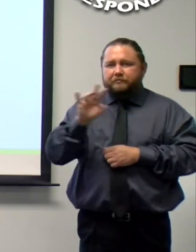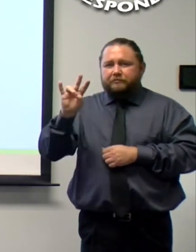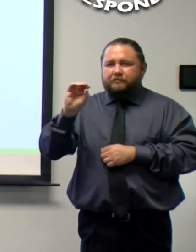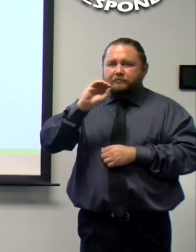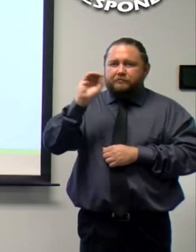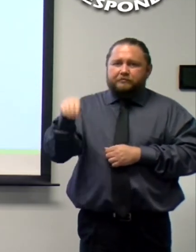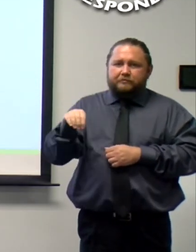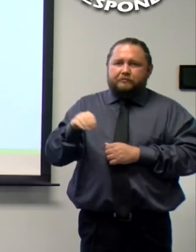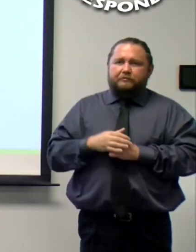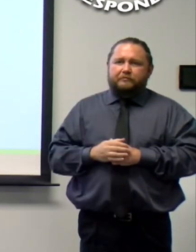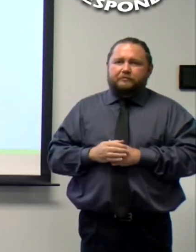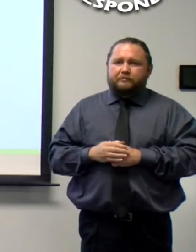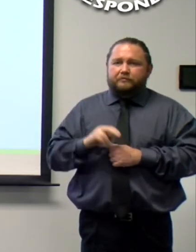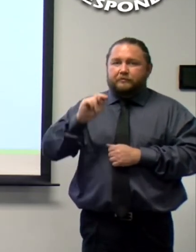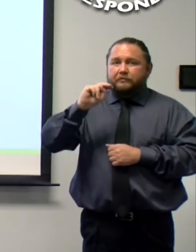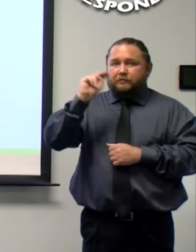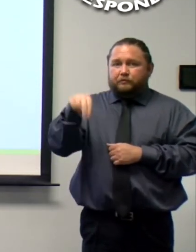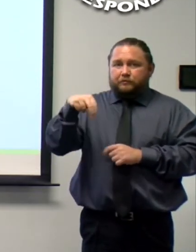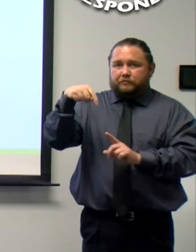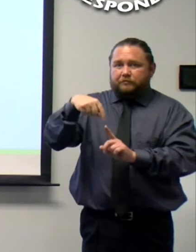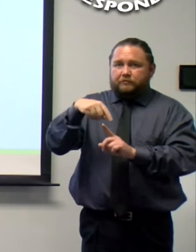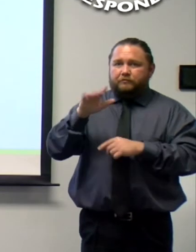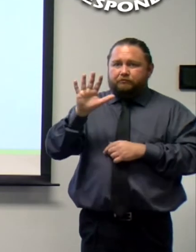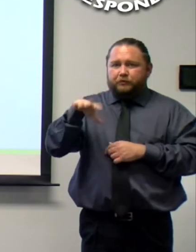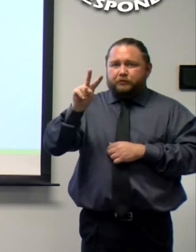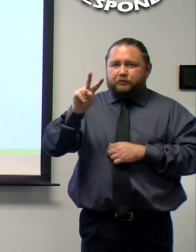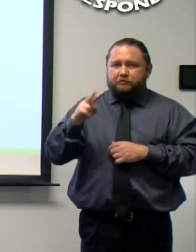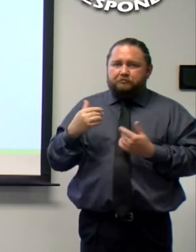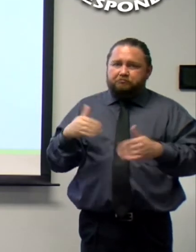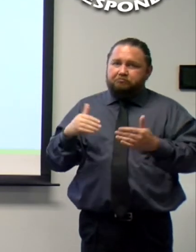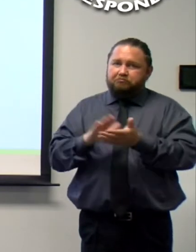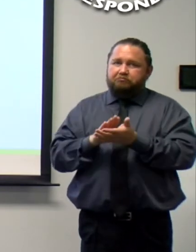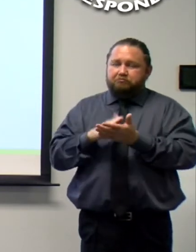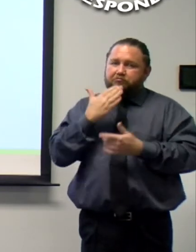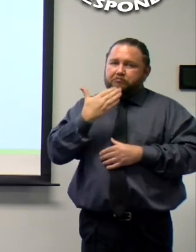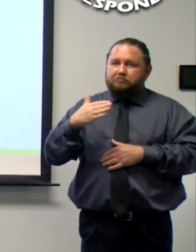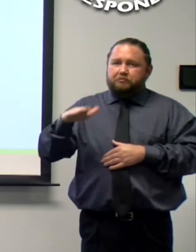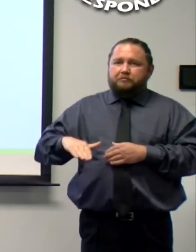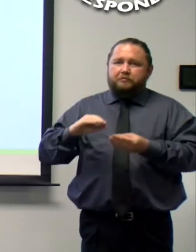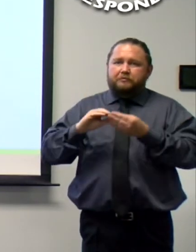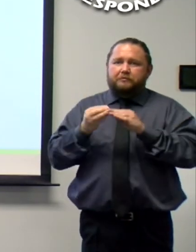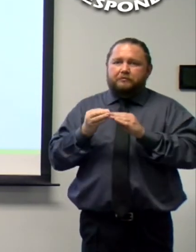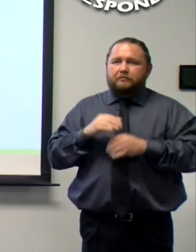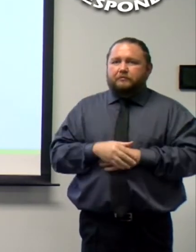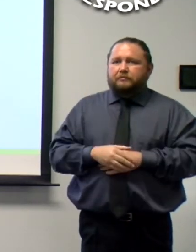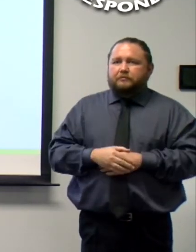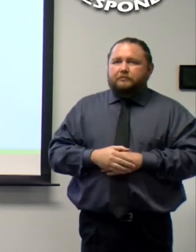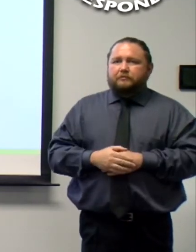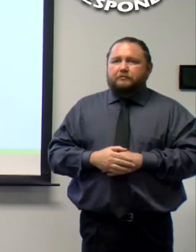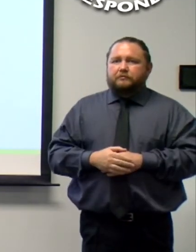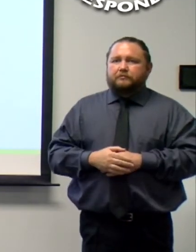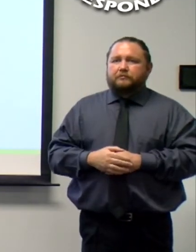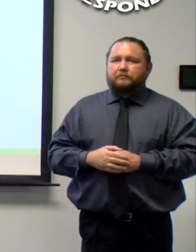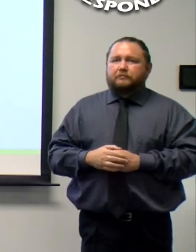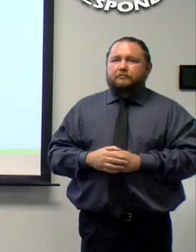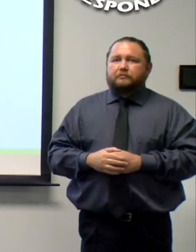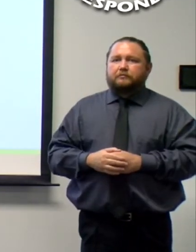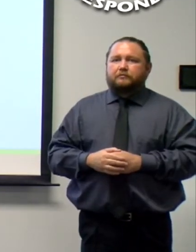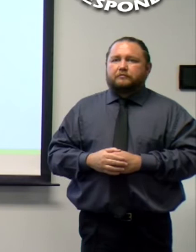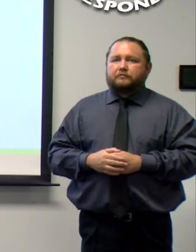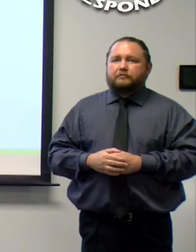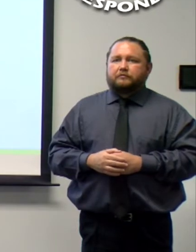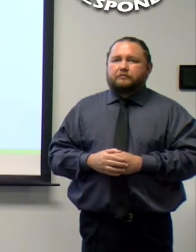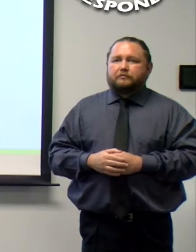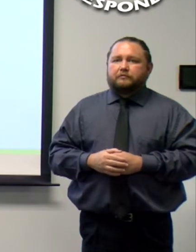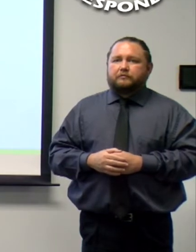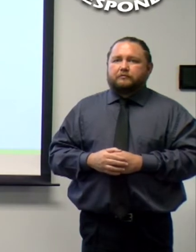Because of what we've been seeing with regards to our testing, with regards to the results, with regards to the stabilization of